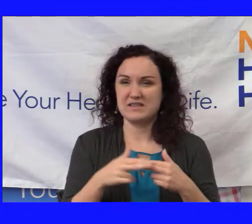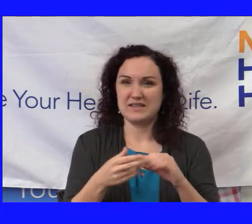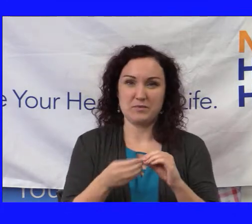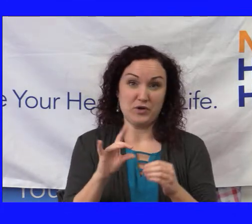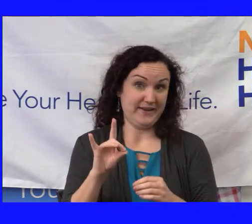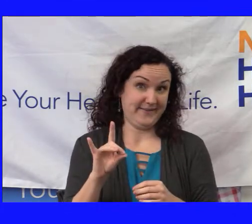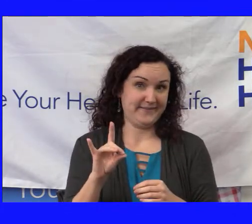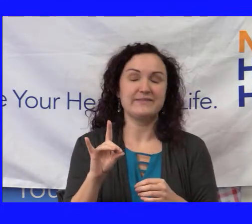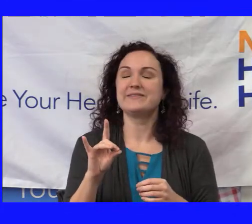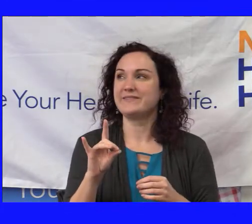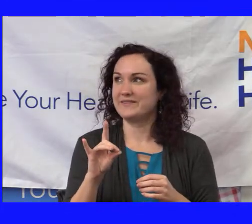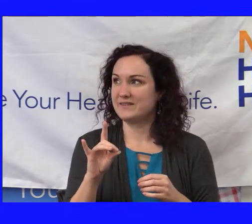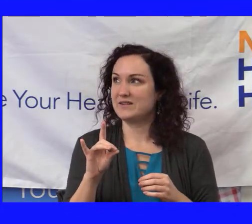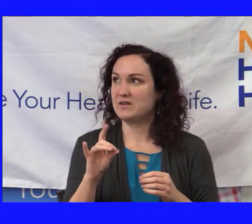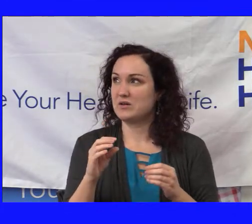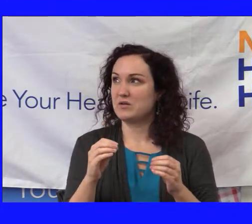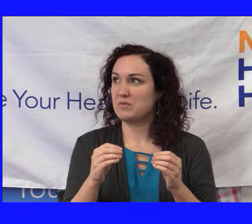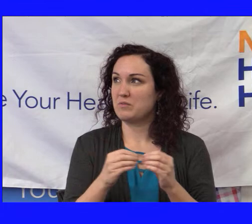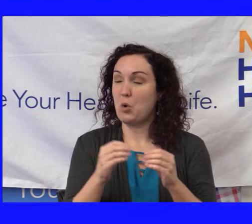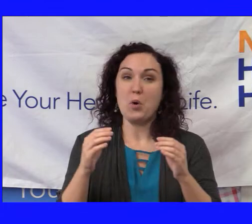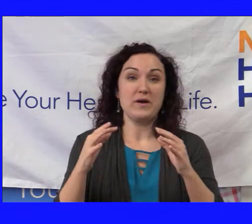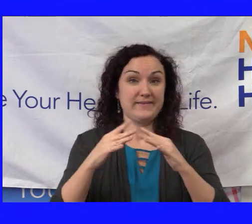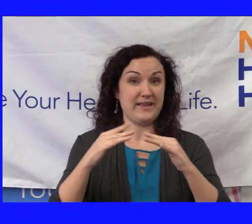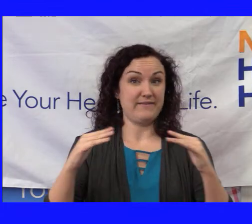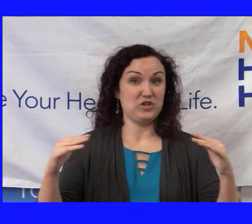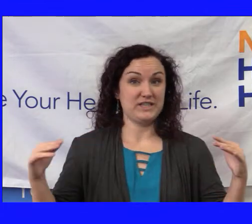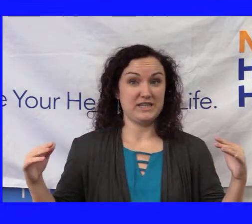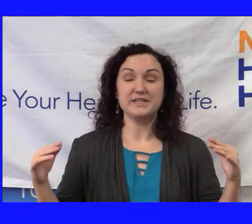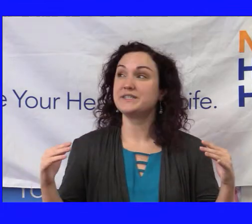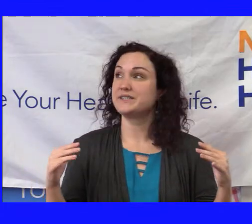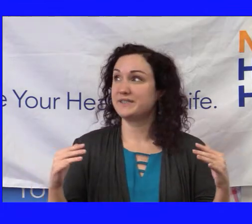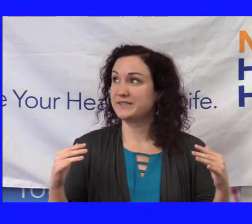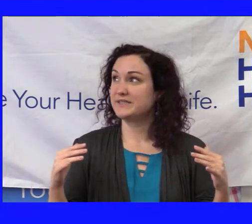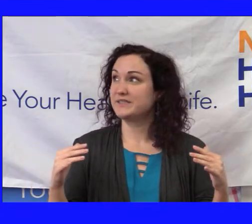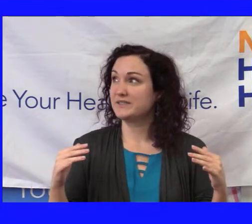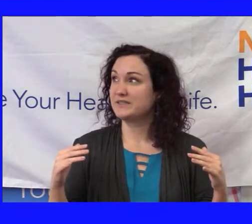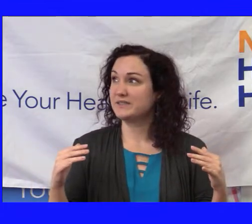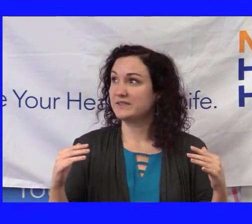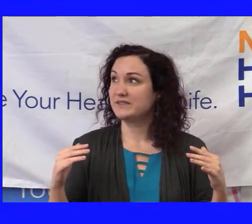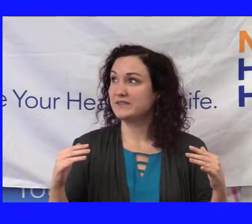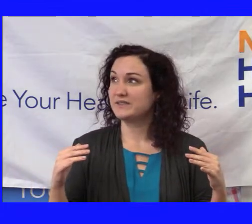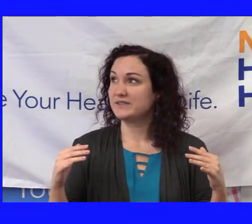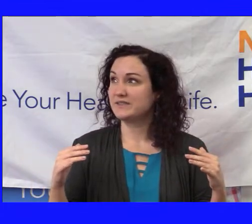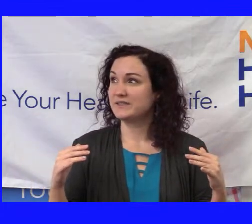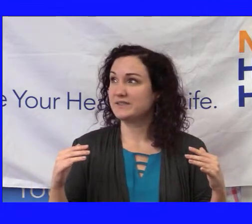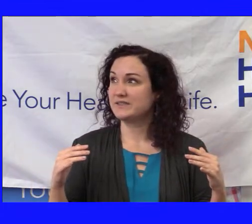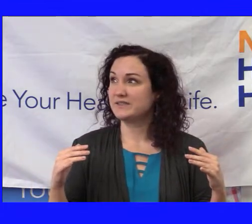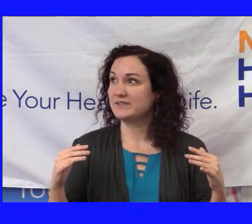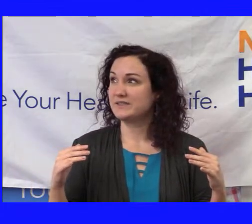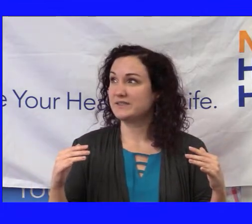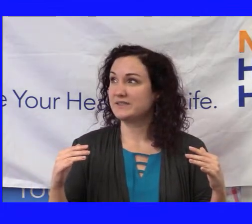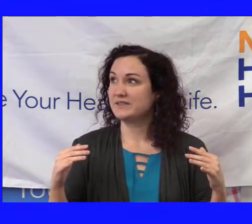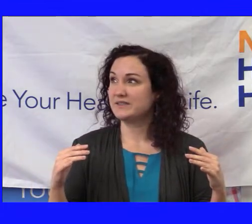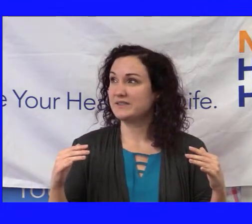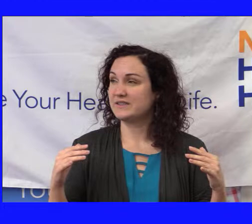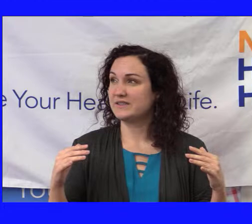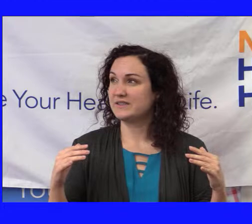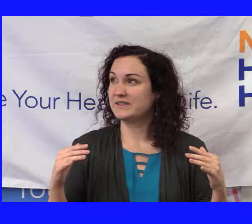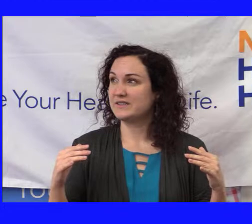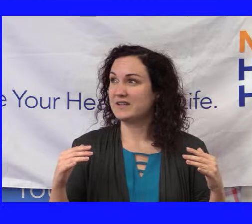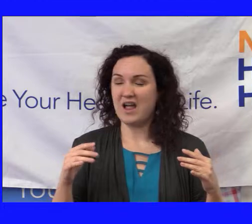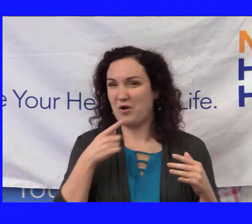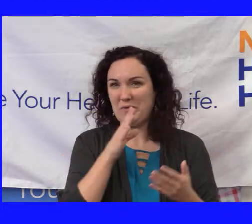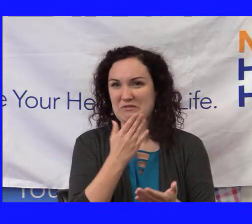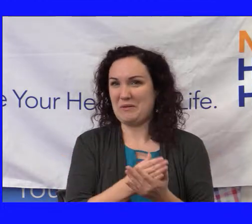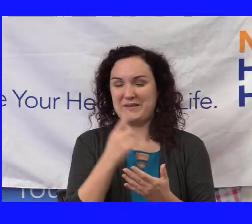shows the workforce diversity that they made. I think we have to stop the echo because somehow I'm repeating